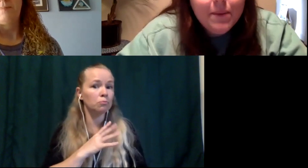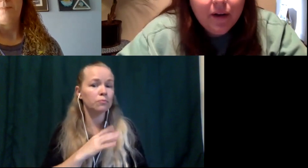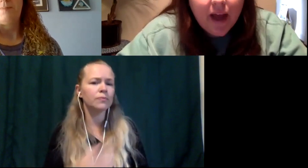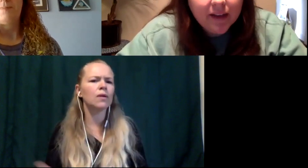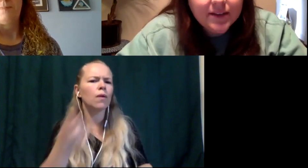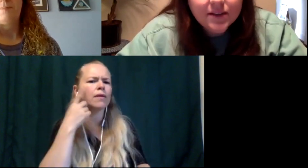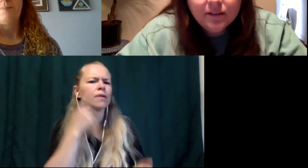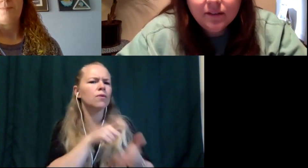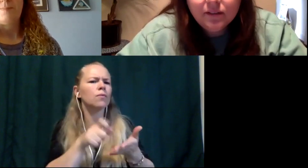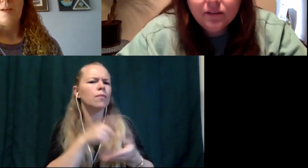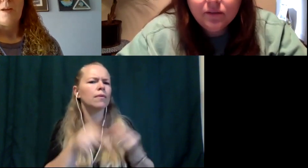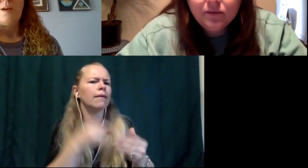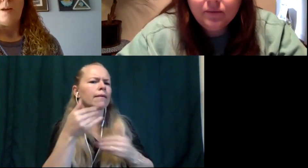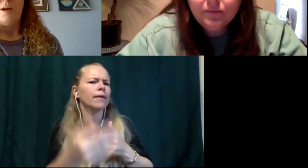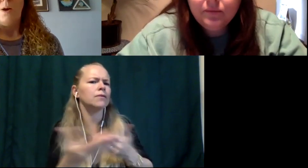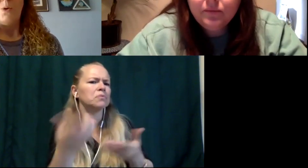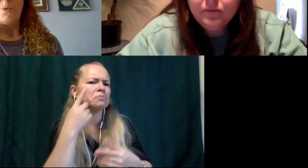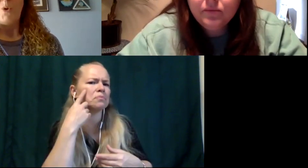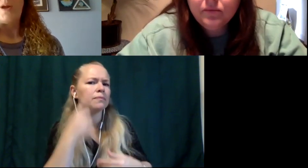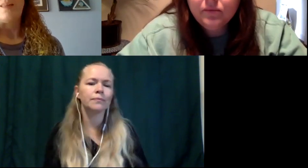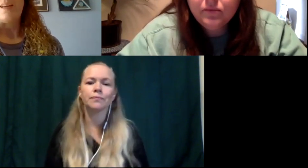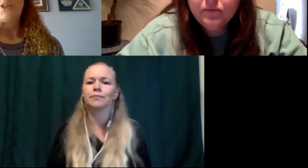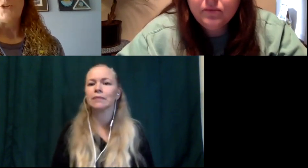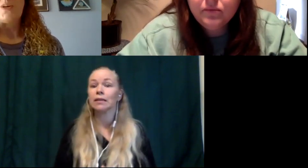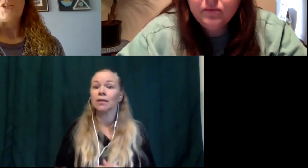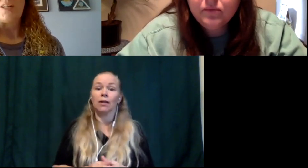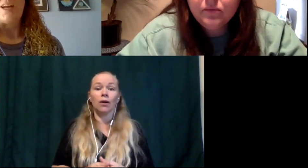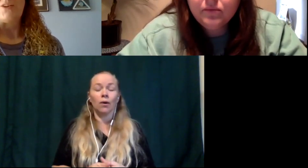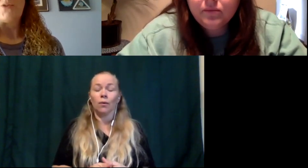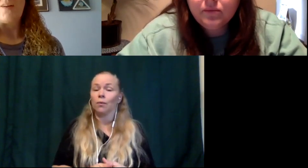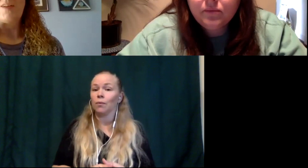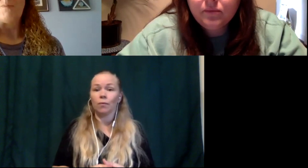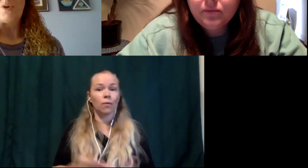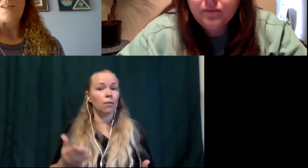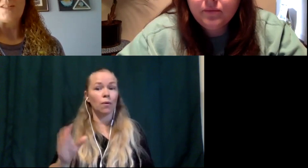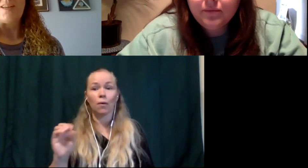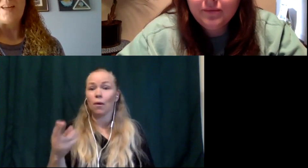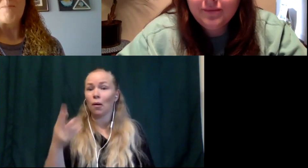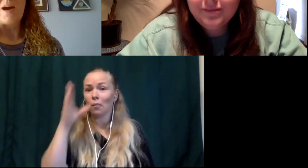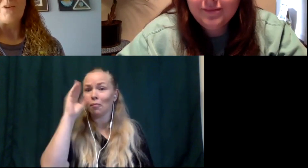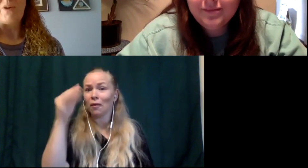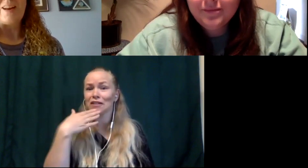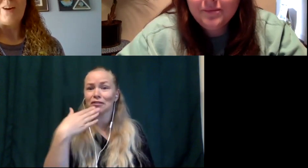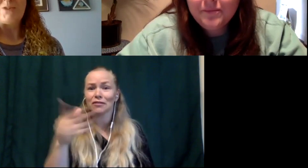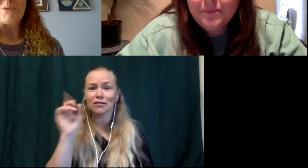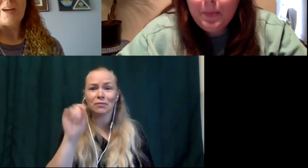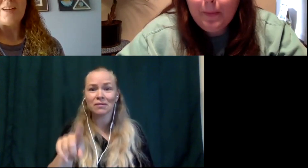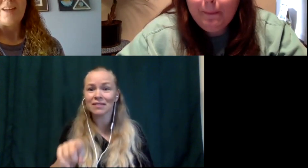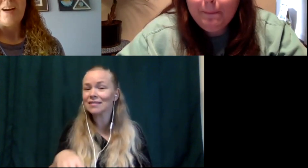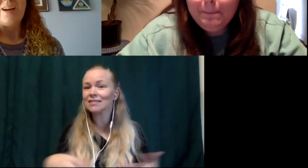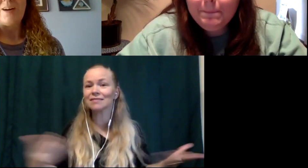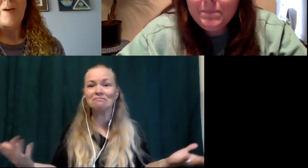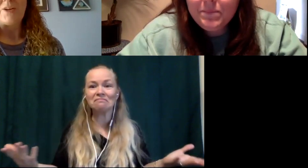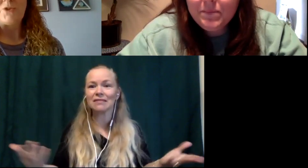you'll write about next? Oh boy, that's a good question. I don't have any books in mind right now to